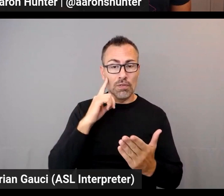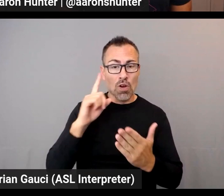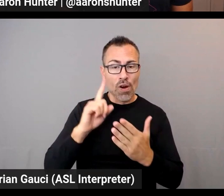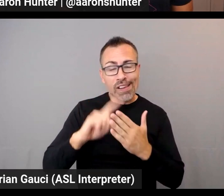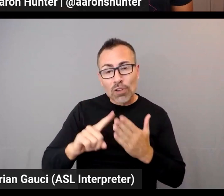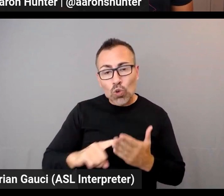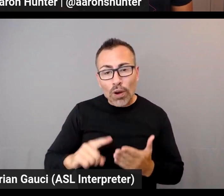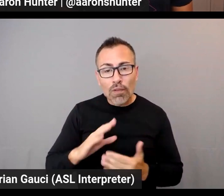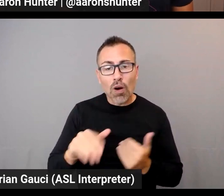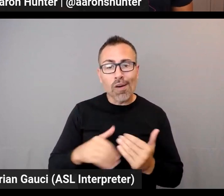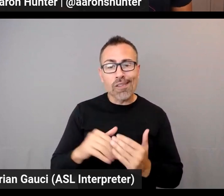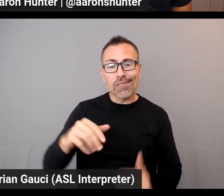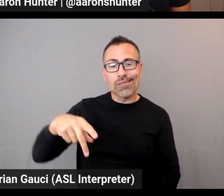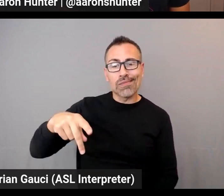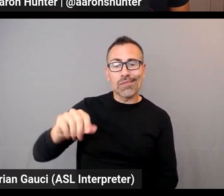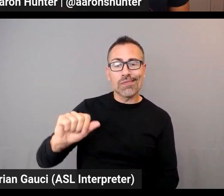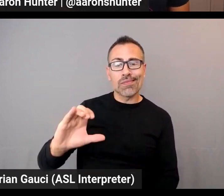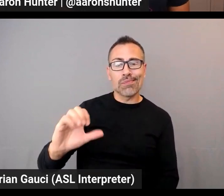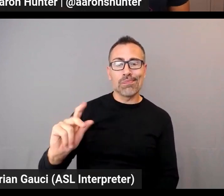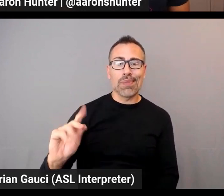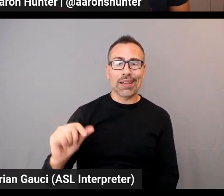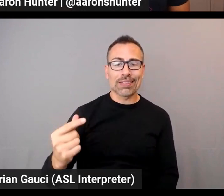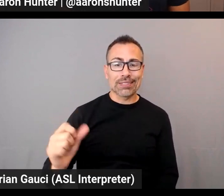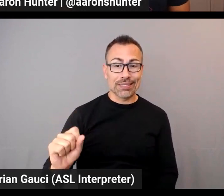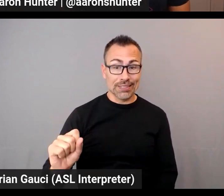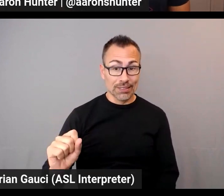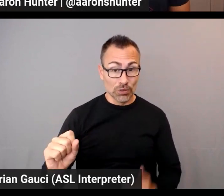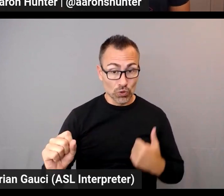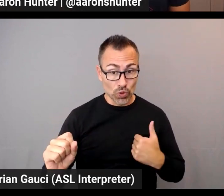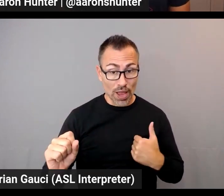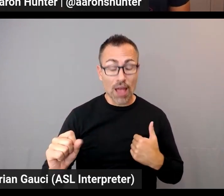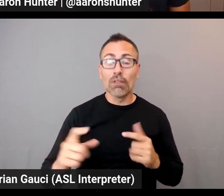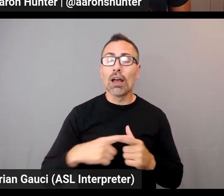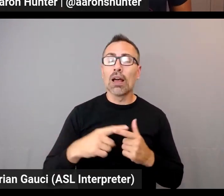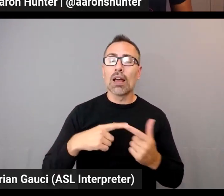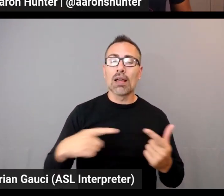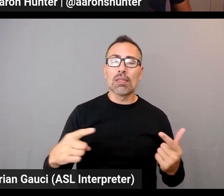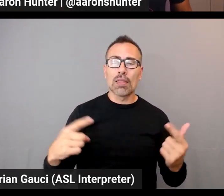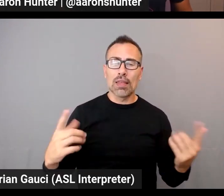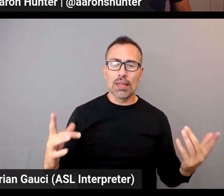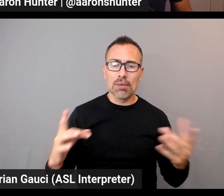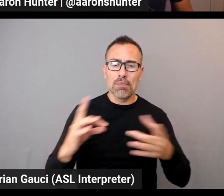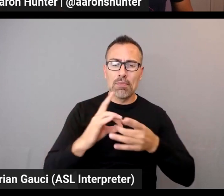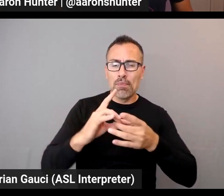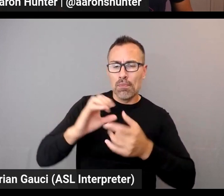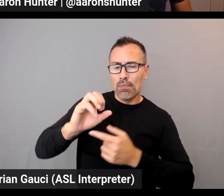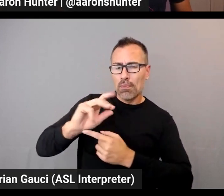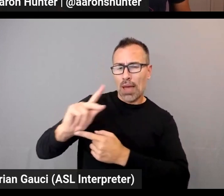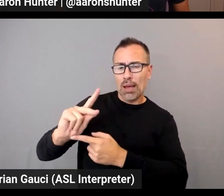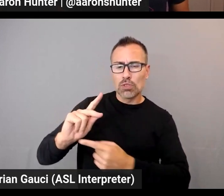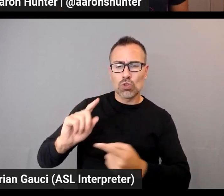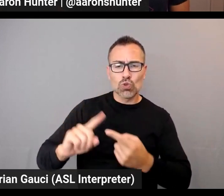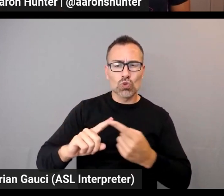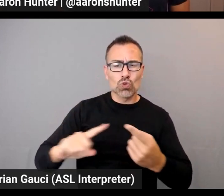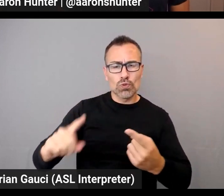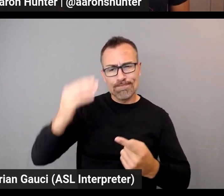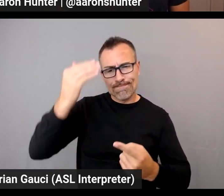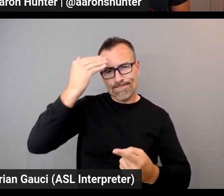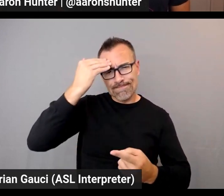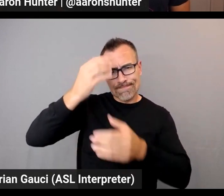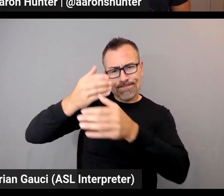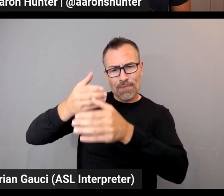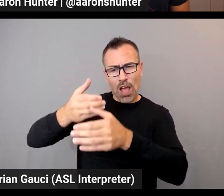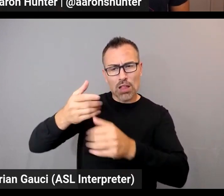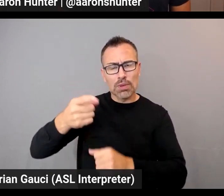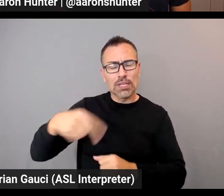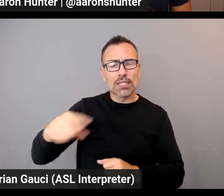packages that you have. And then it also maps it to its knowledge base to know and sort of mention to you which ones are compatible